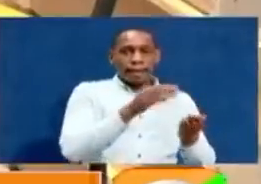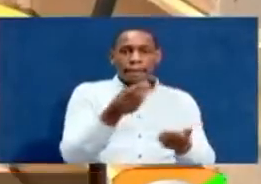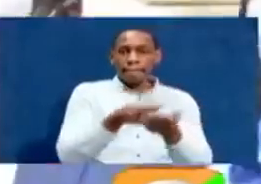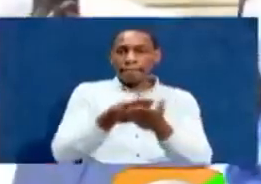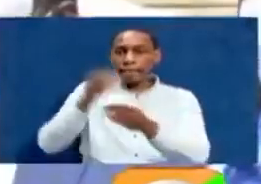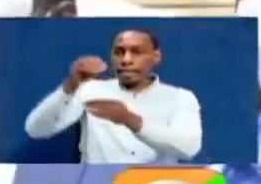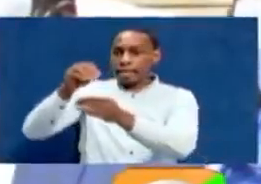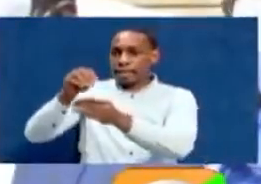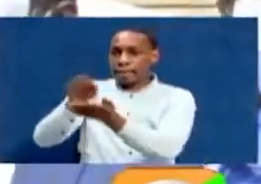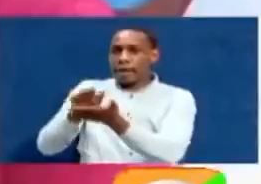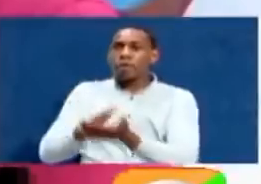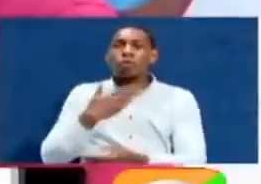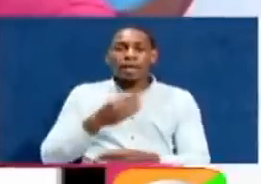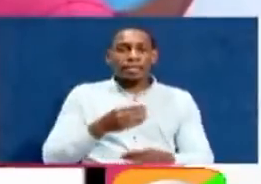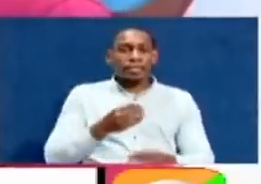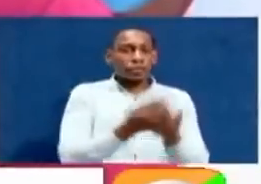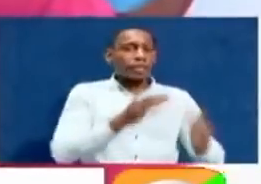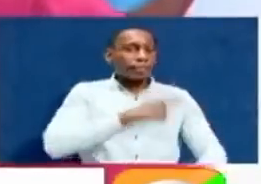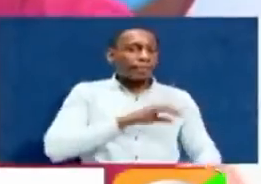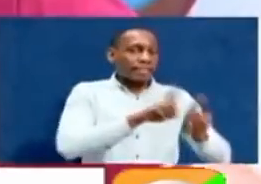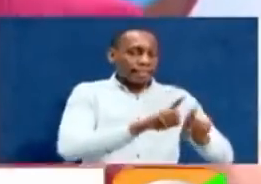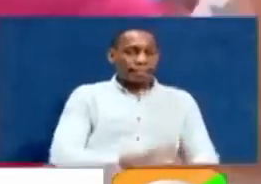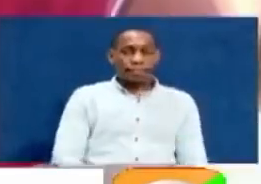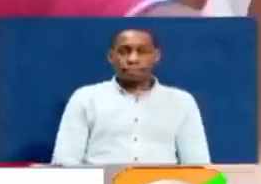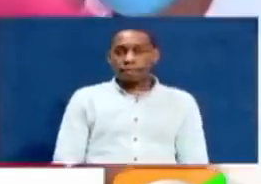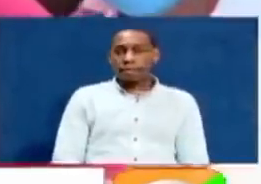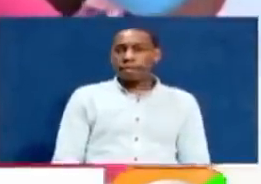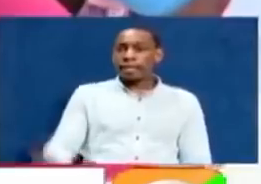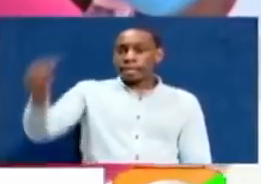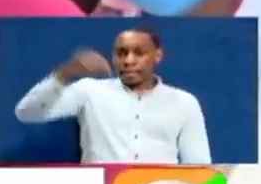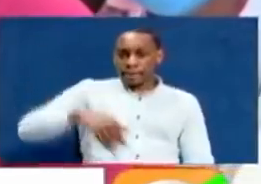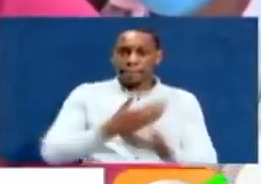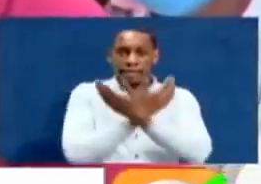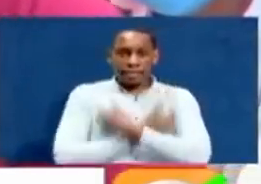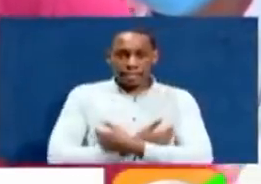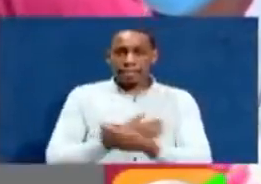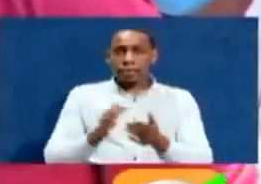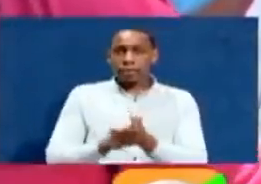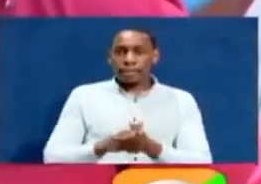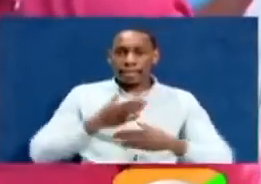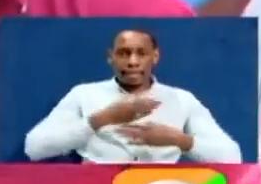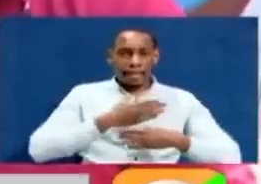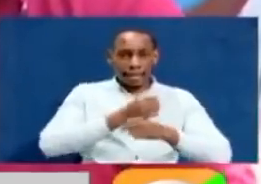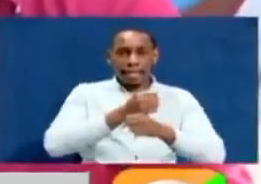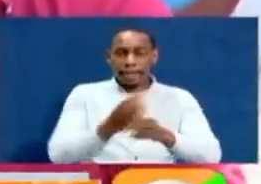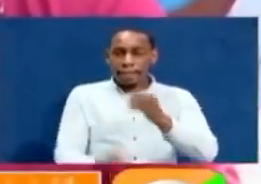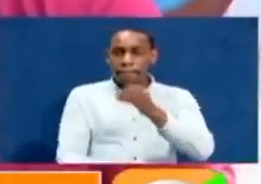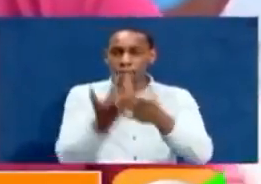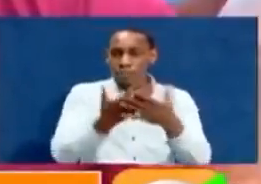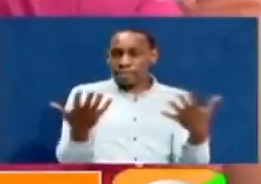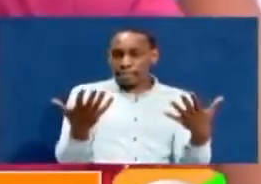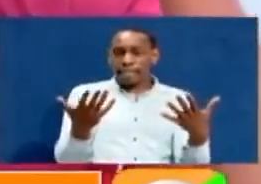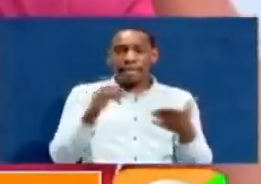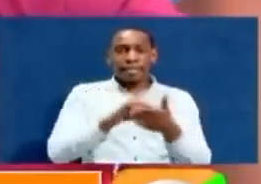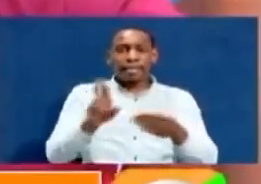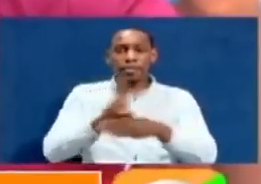want this money to be spent by our children. Amekuwa tu hapa. Amefika Starehe, amefika Alliance by producing something